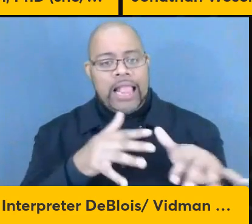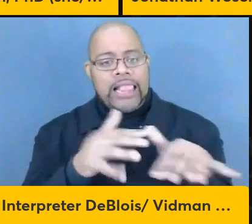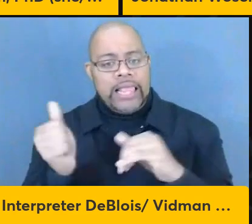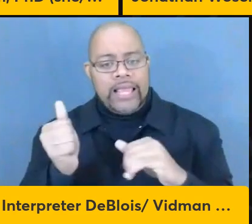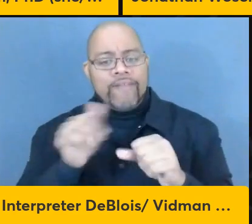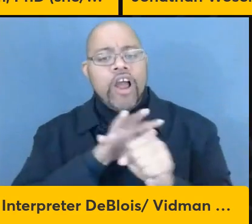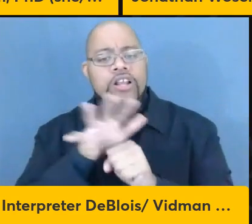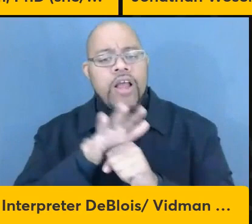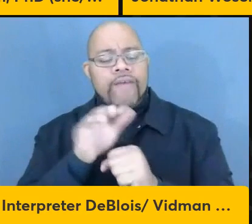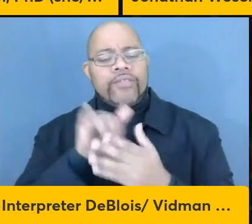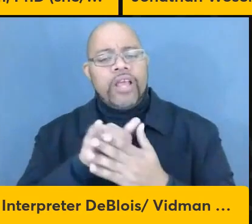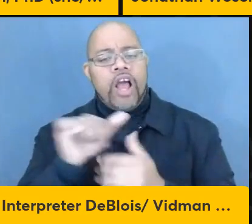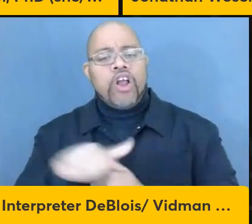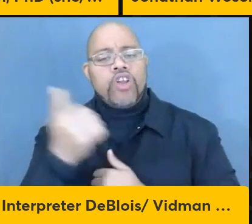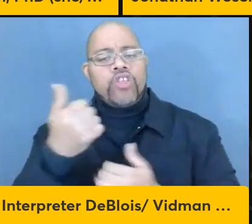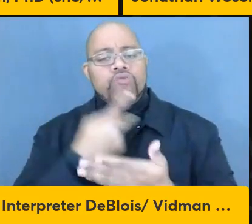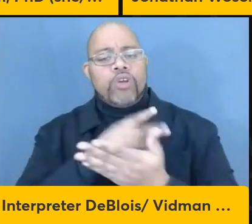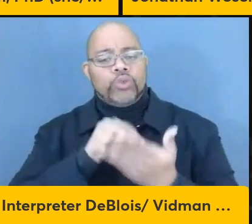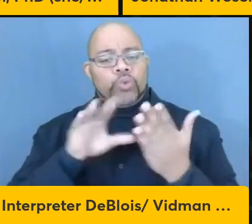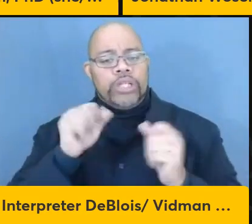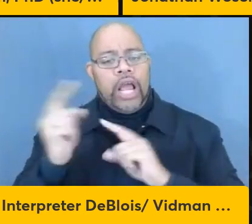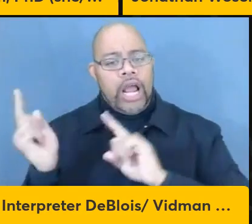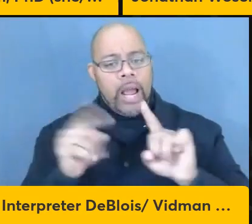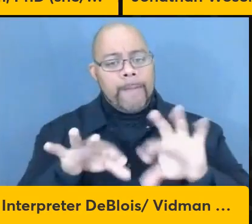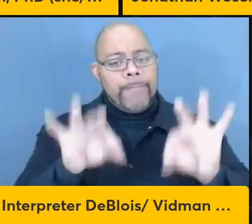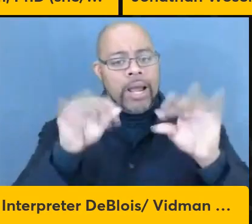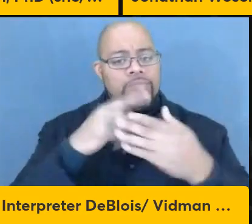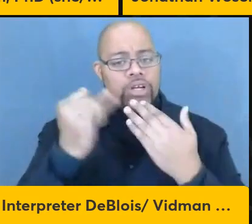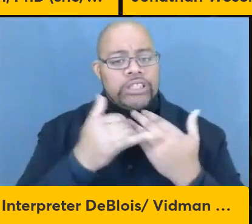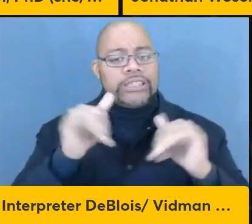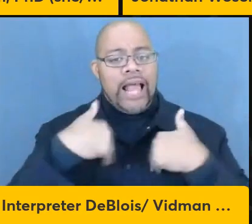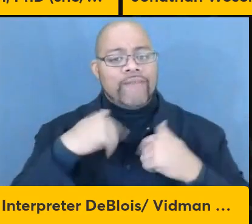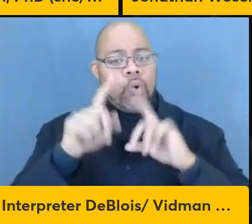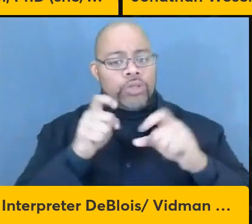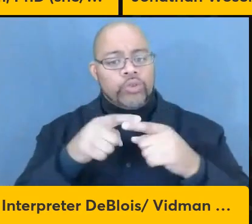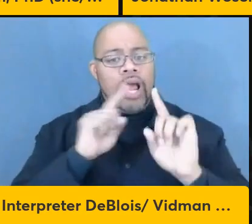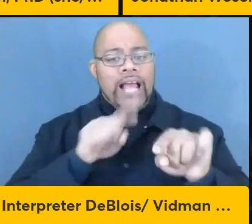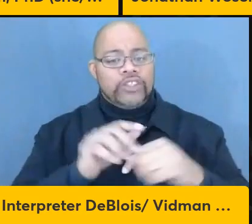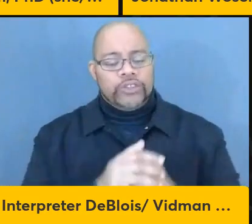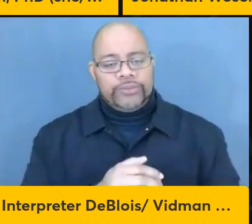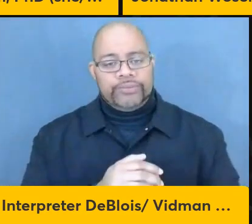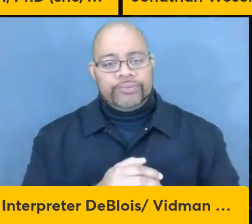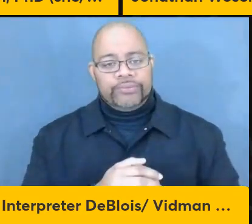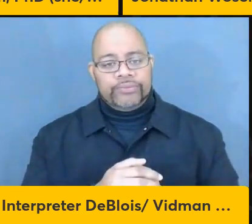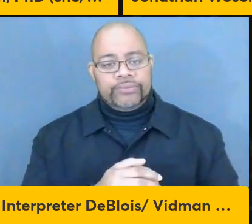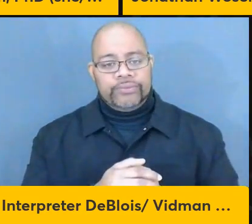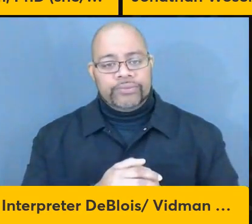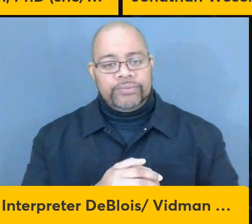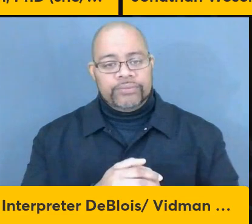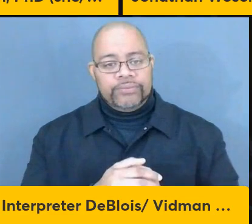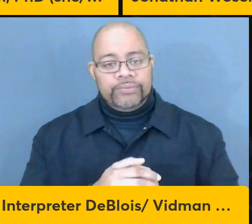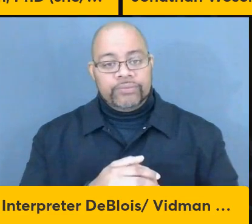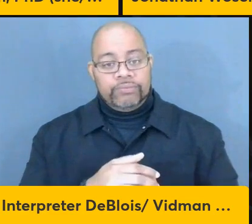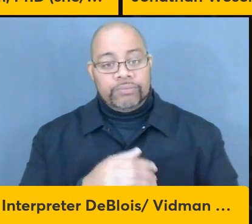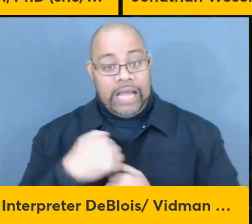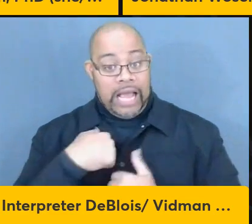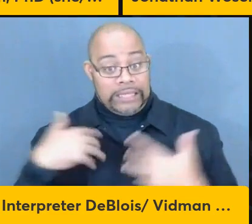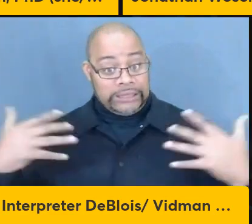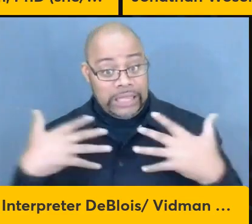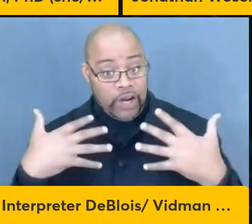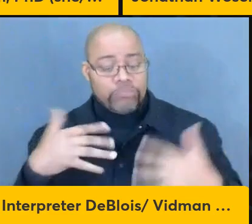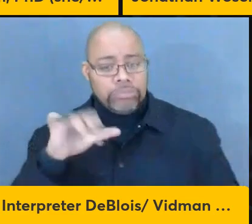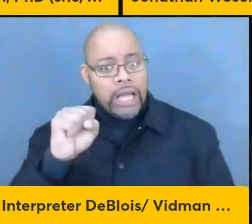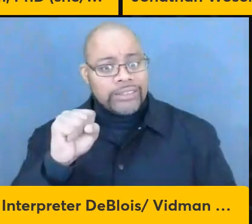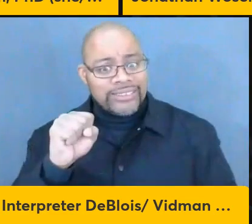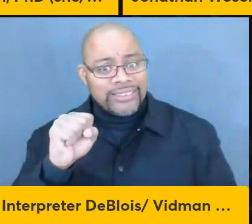enough that another grad student could come and pick up a project and still have questions to answer. Was I terrified? Yeah.